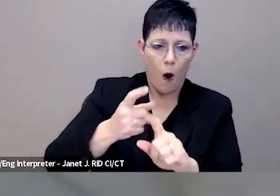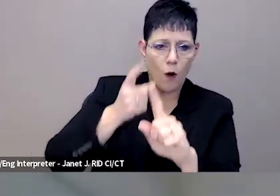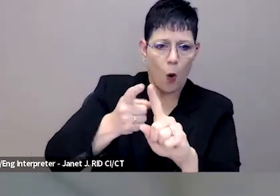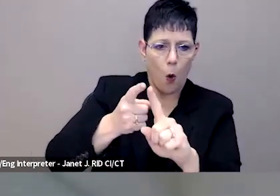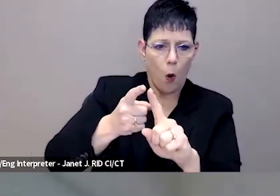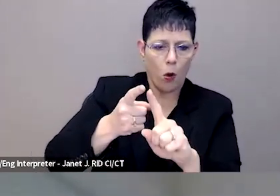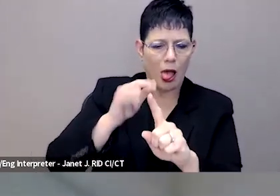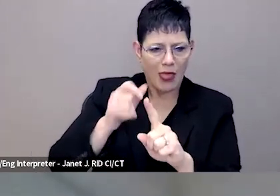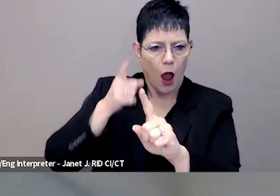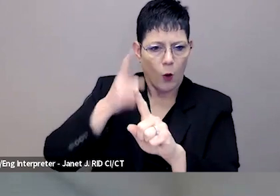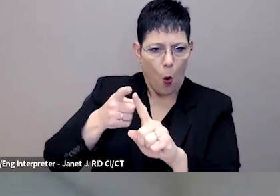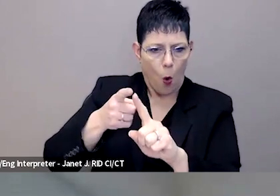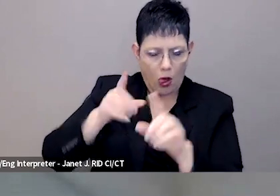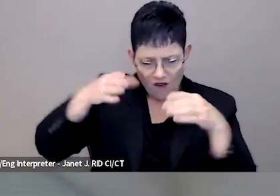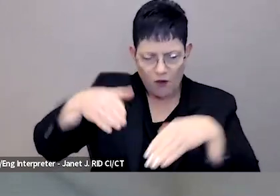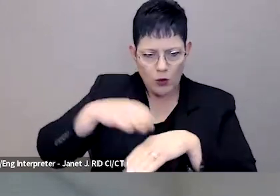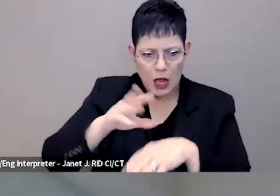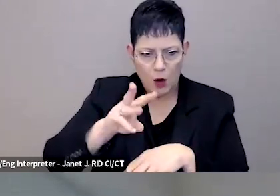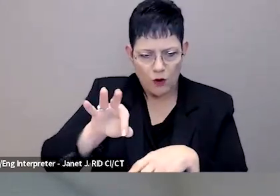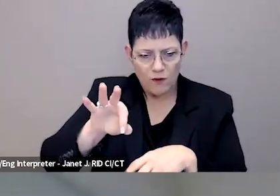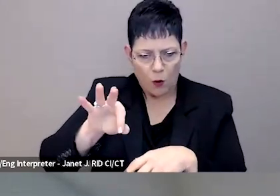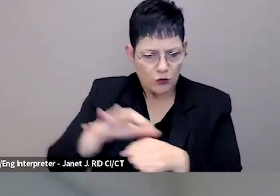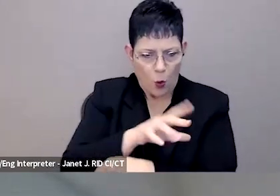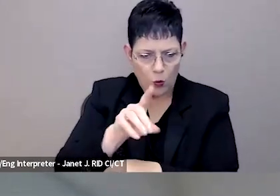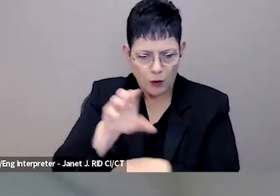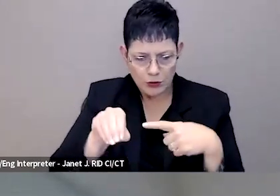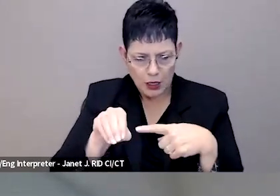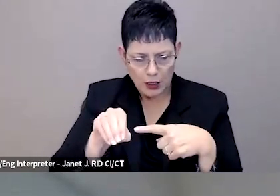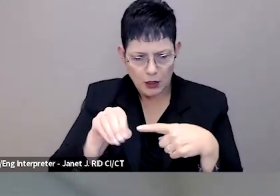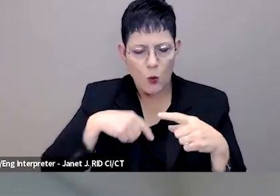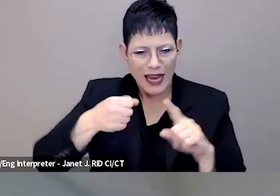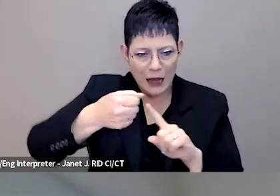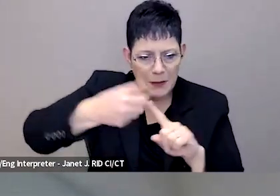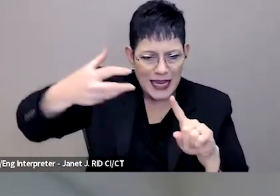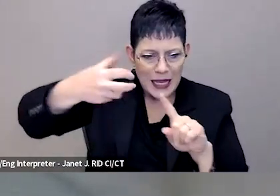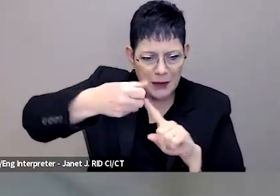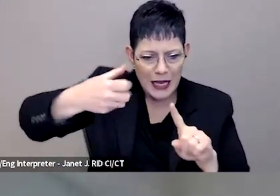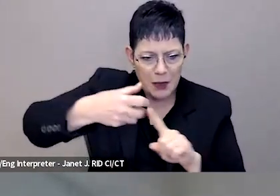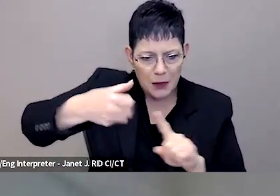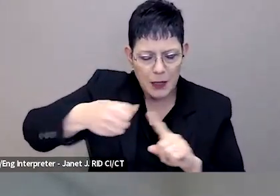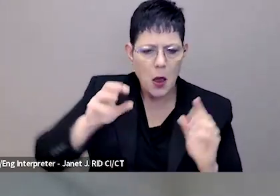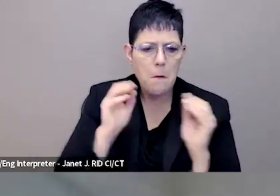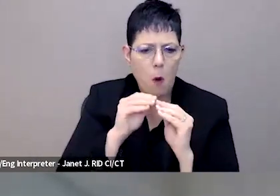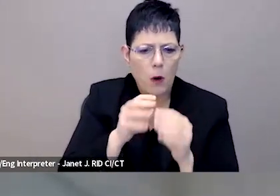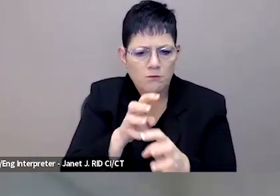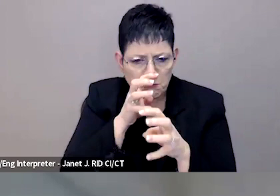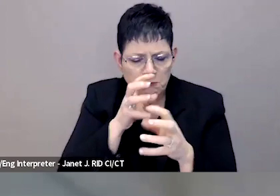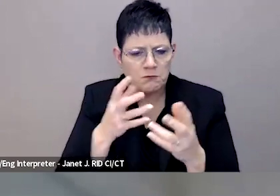entirely focused on the workforce, we could build out a more comprehensive set of